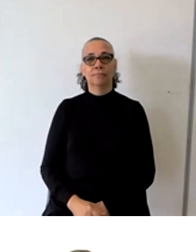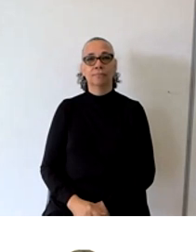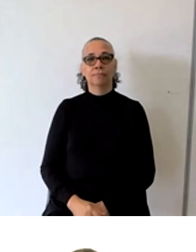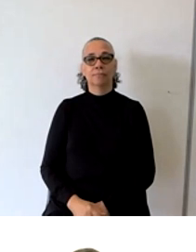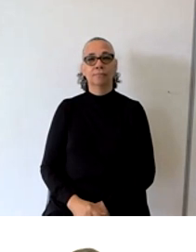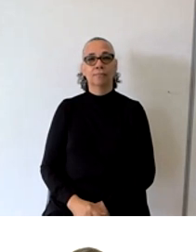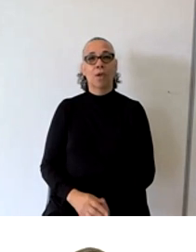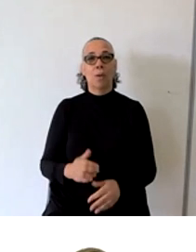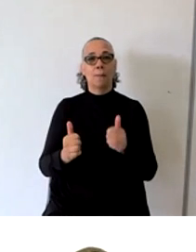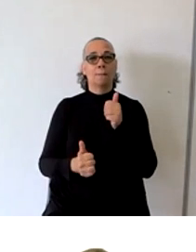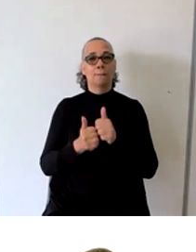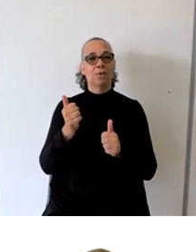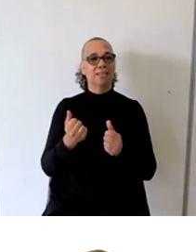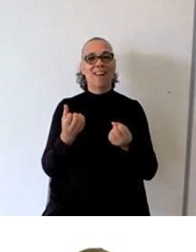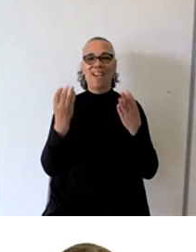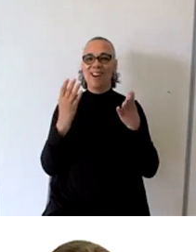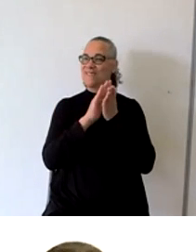Mostly you're just getting lots of praise.